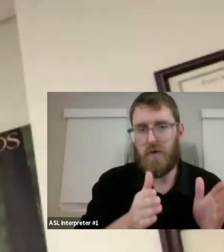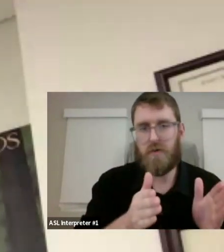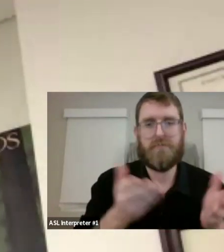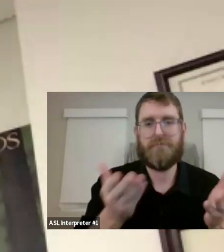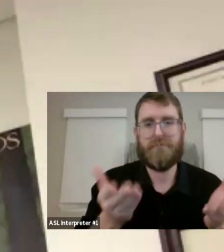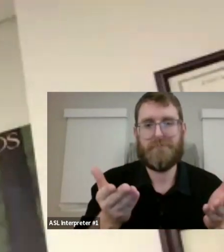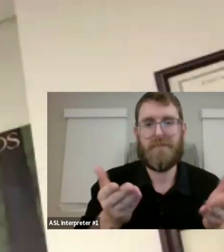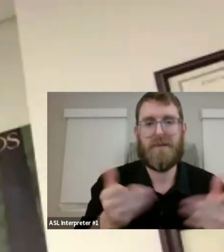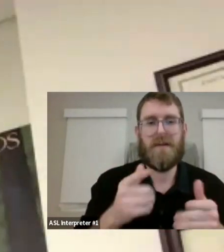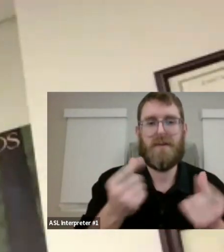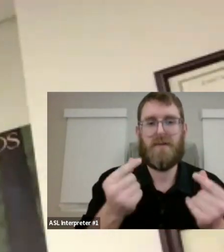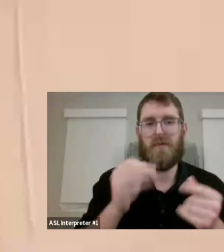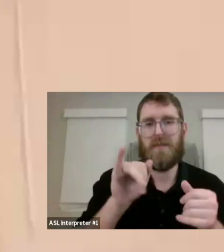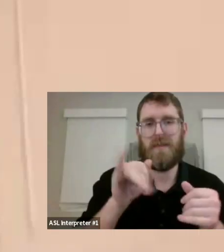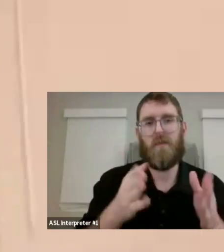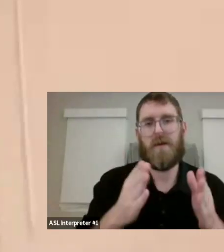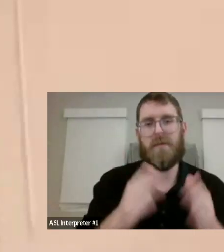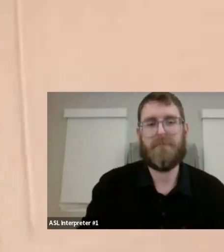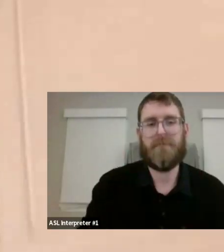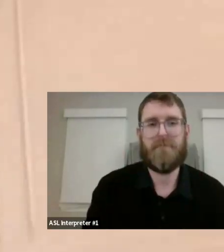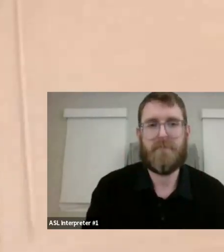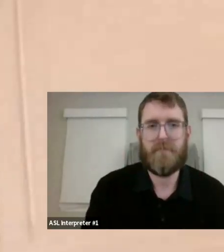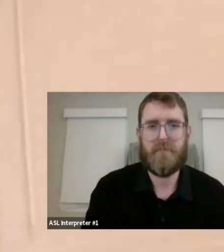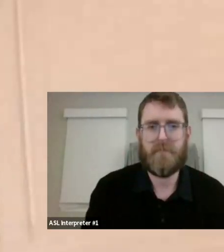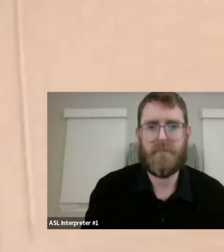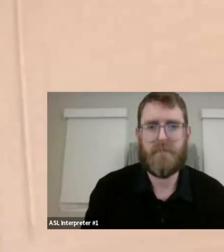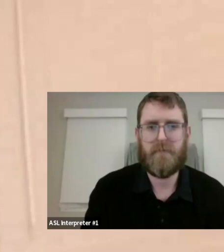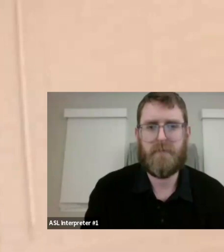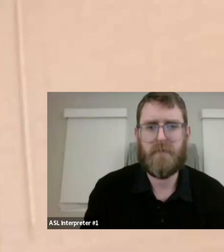and do it that way. Okay.